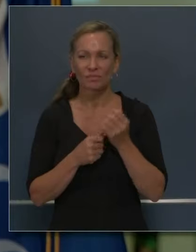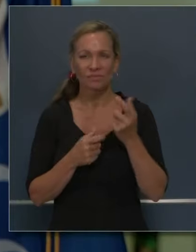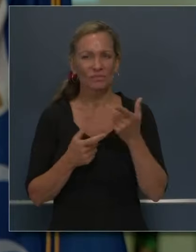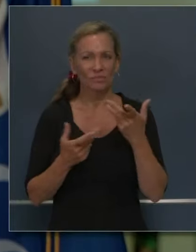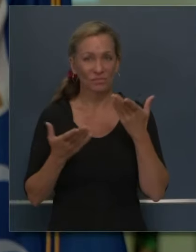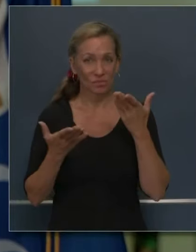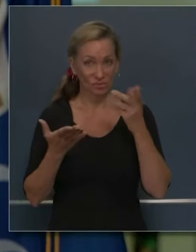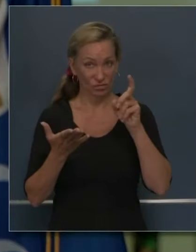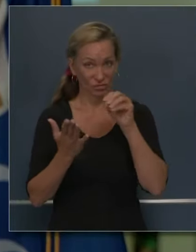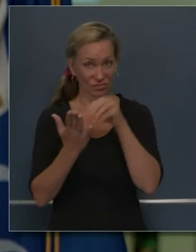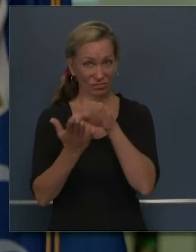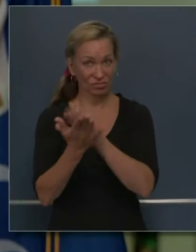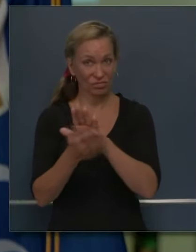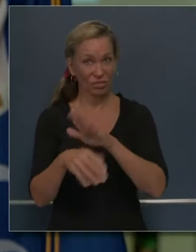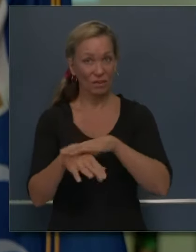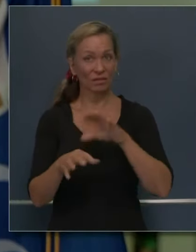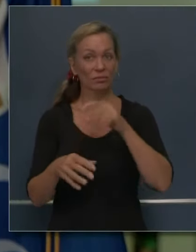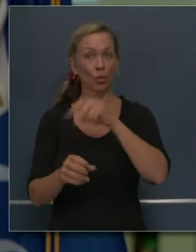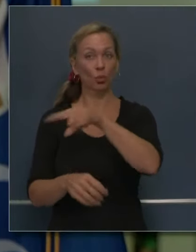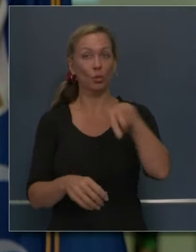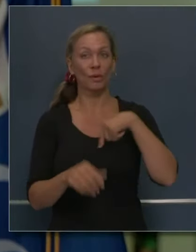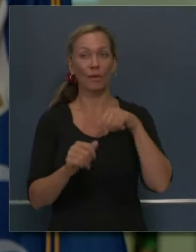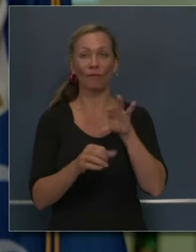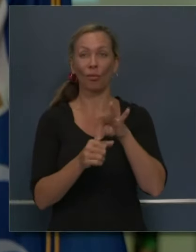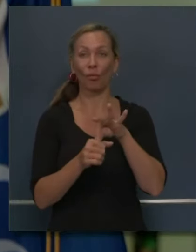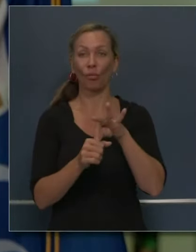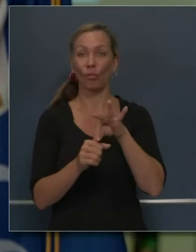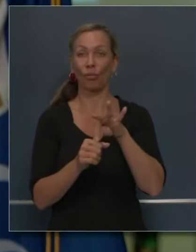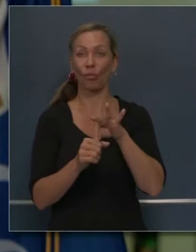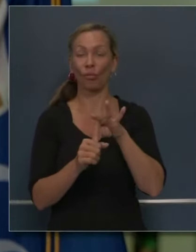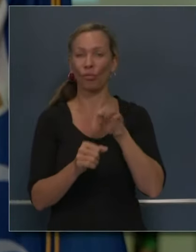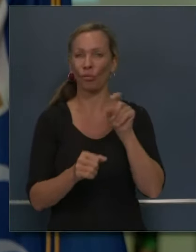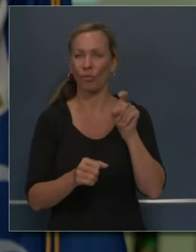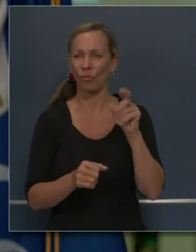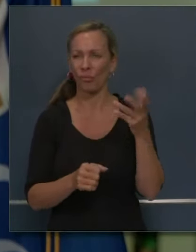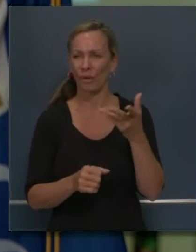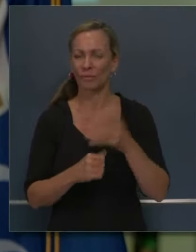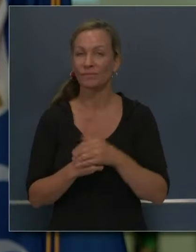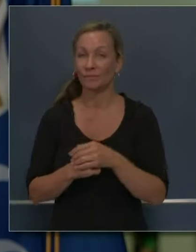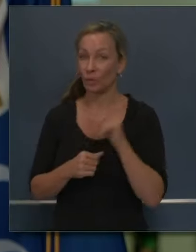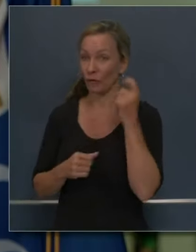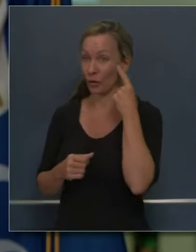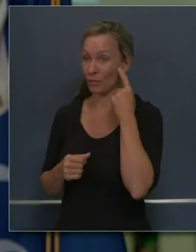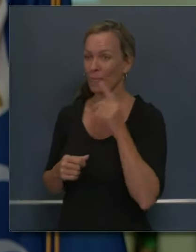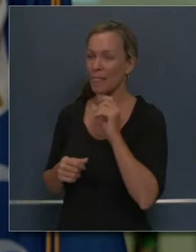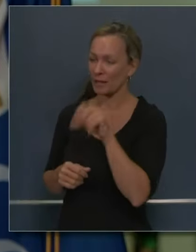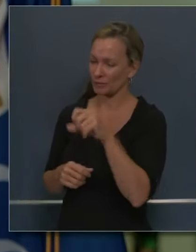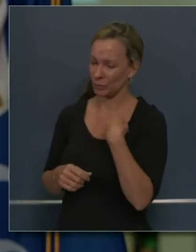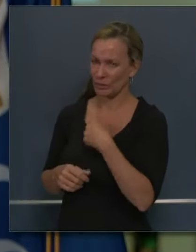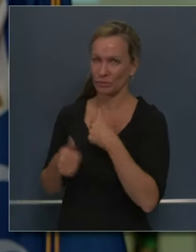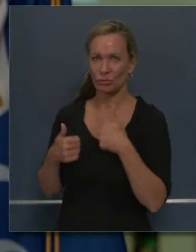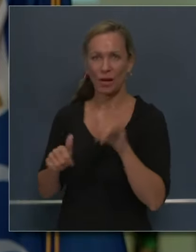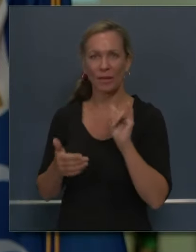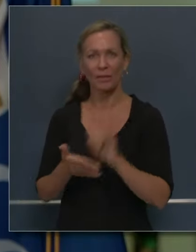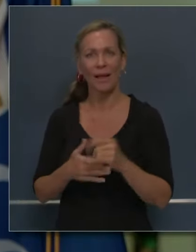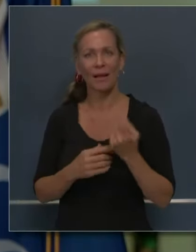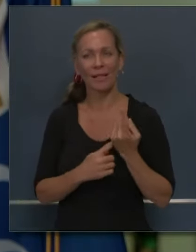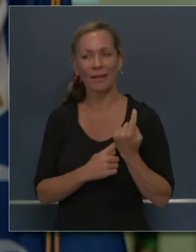because you reported on our efforts last year where we tried to do just that, tried to bring the parties together, tried to accommodate the